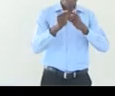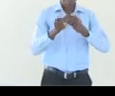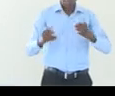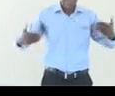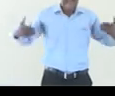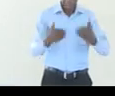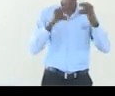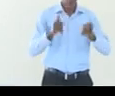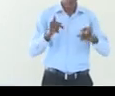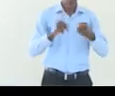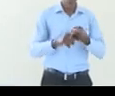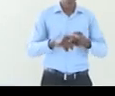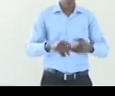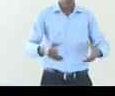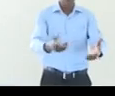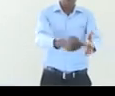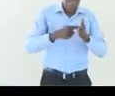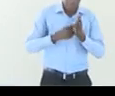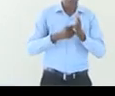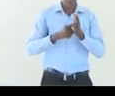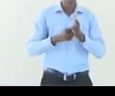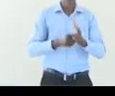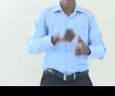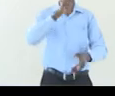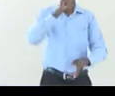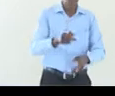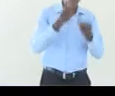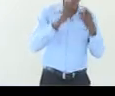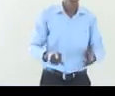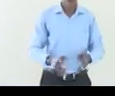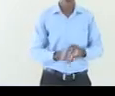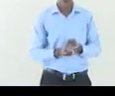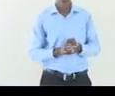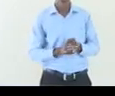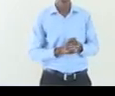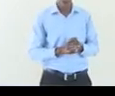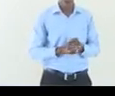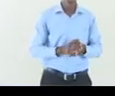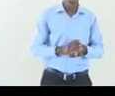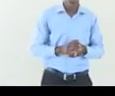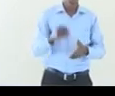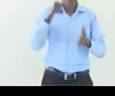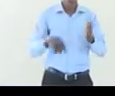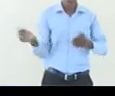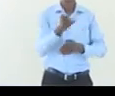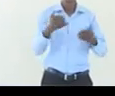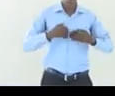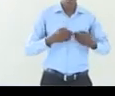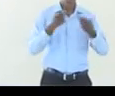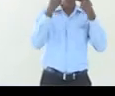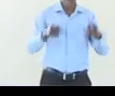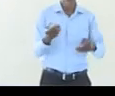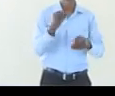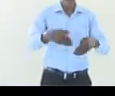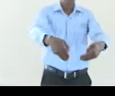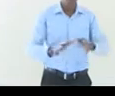justice, any peace that is not based on equity, any peace that is not based on human dignity, any peace that is